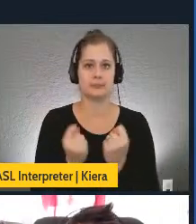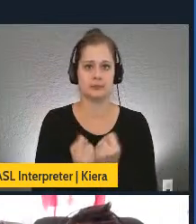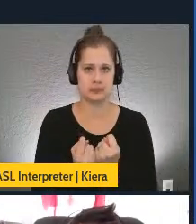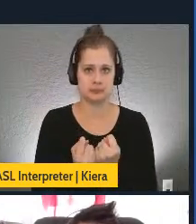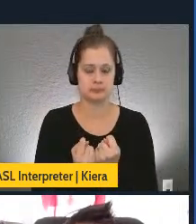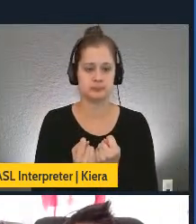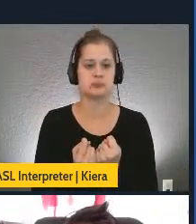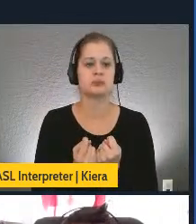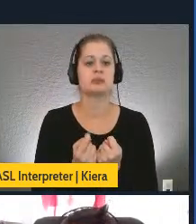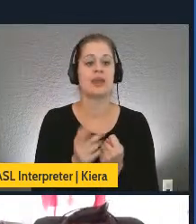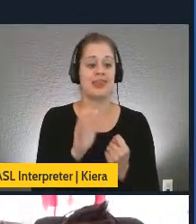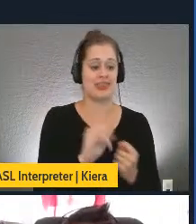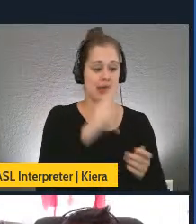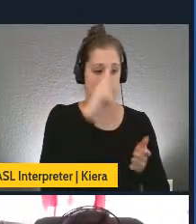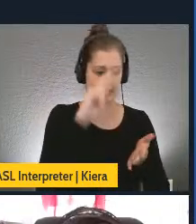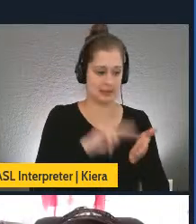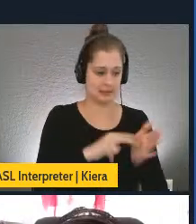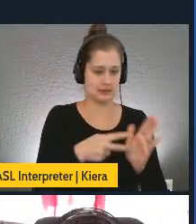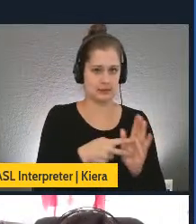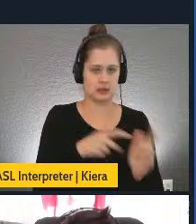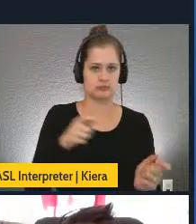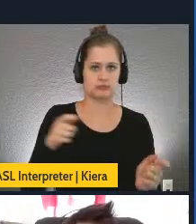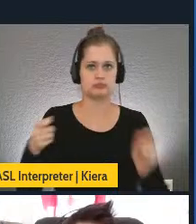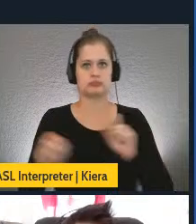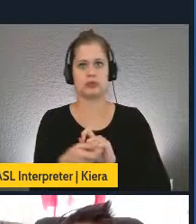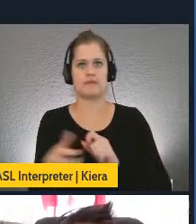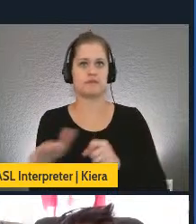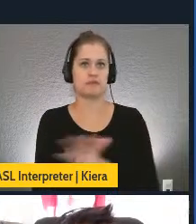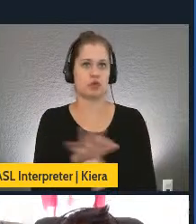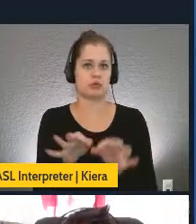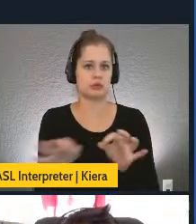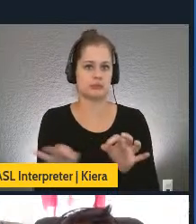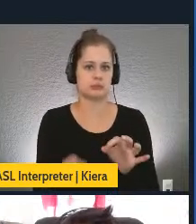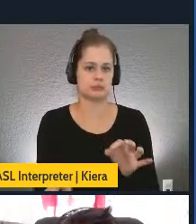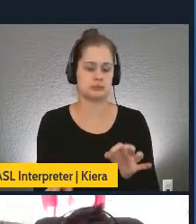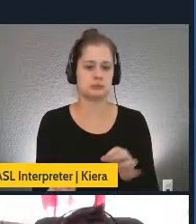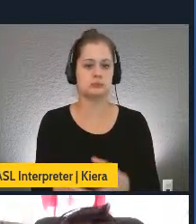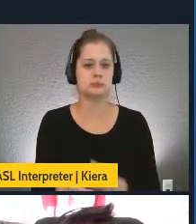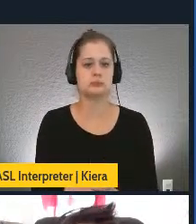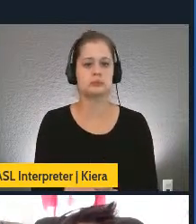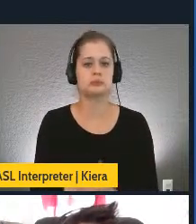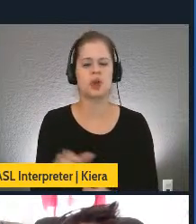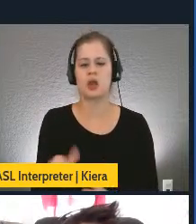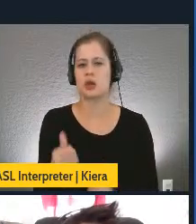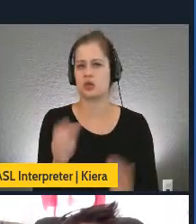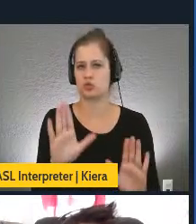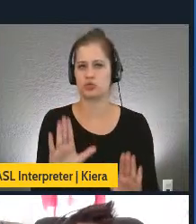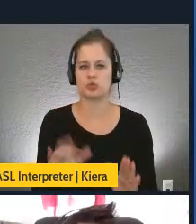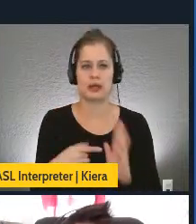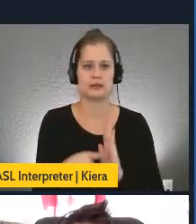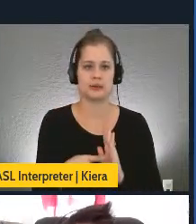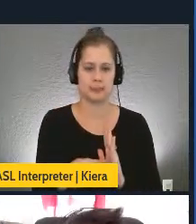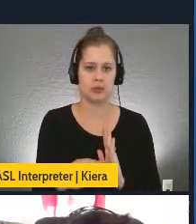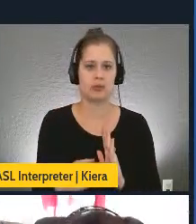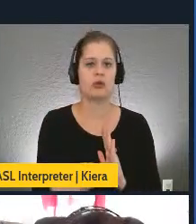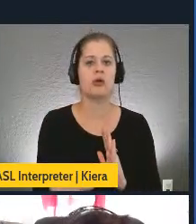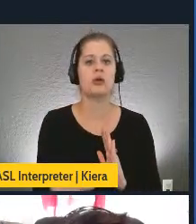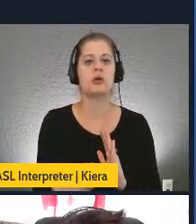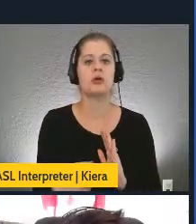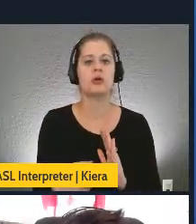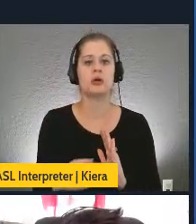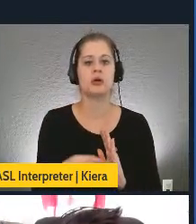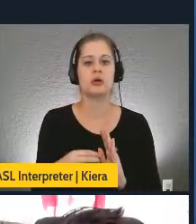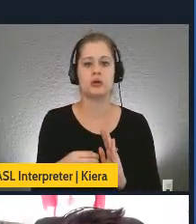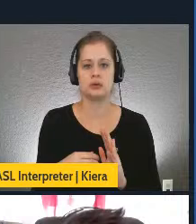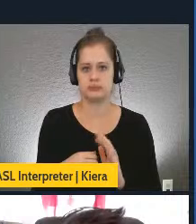converts this intent into the full YAML. Another great example, I think, it's network policies. So for example, here I'm